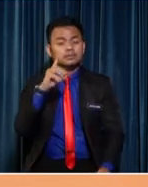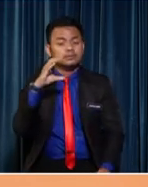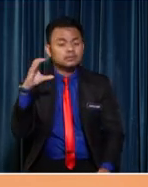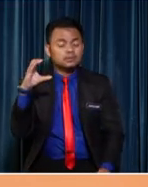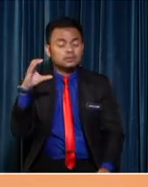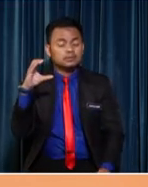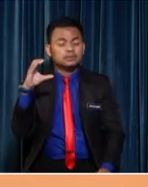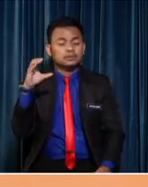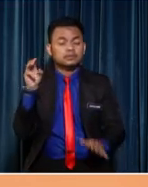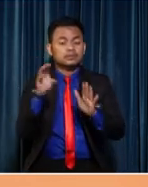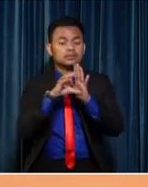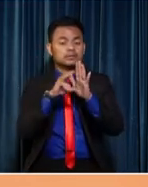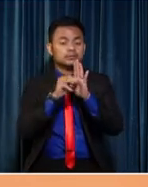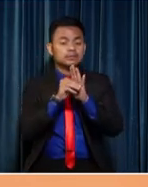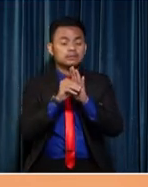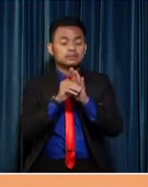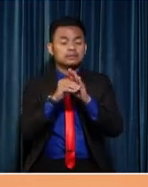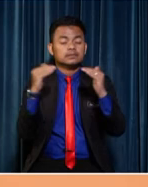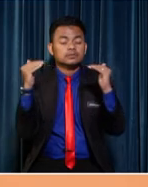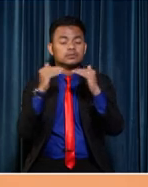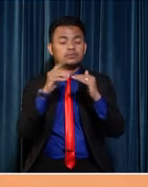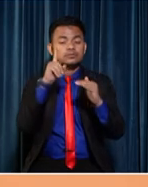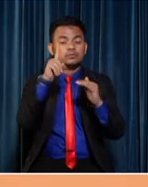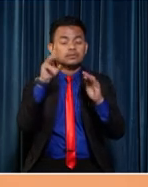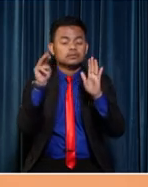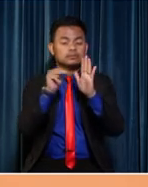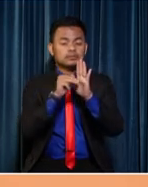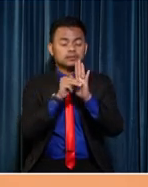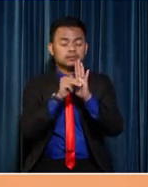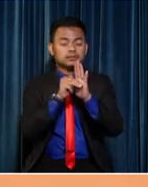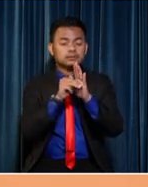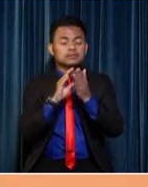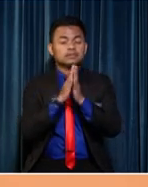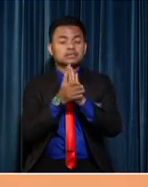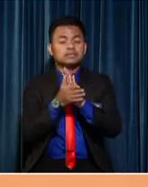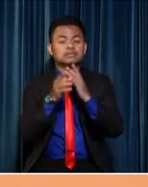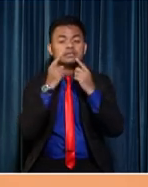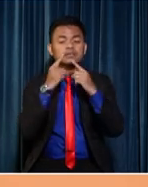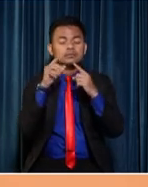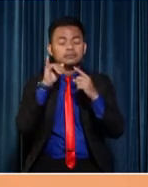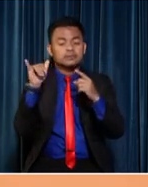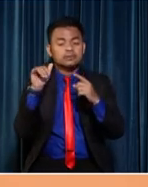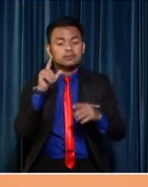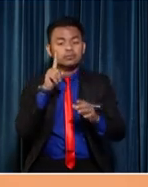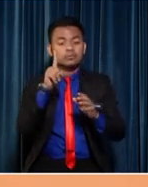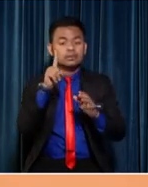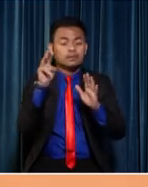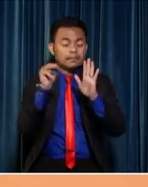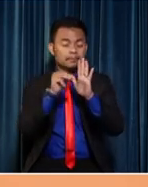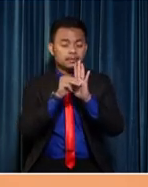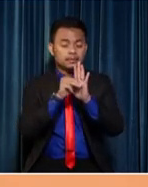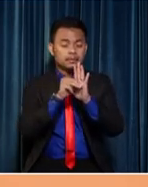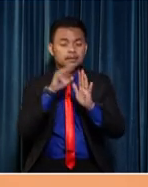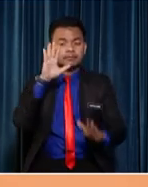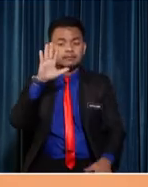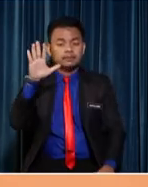to 1 meter. So, the answer is 1 meter and